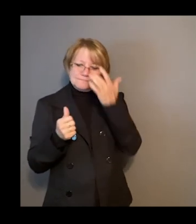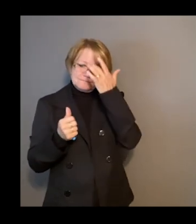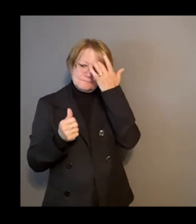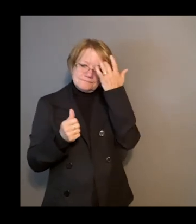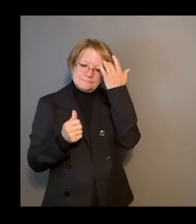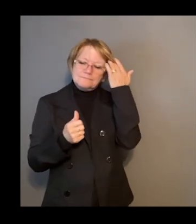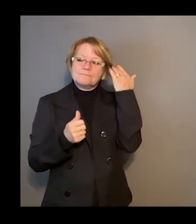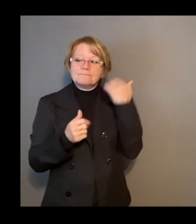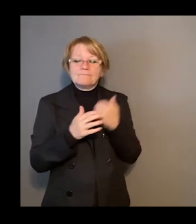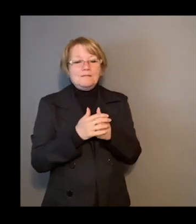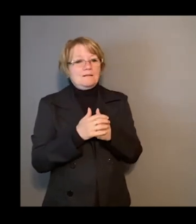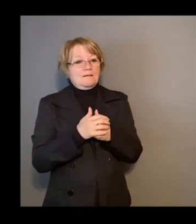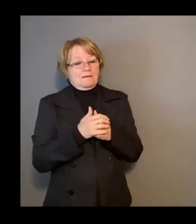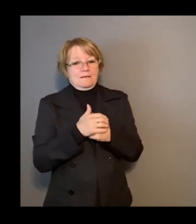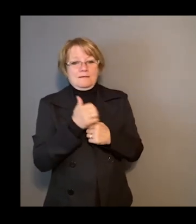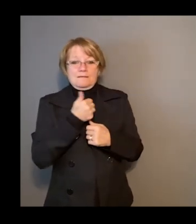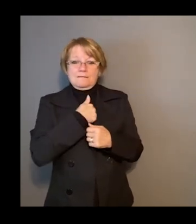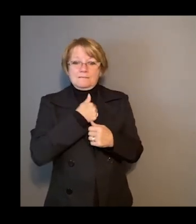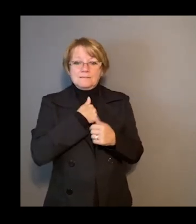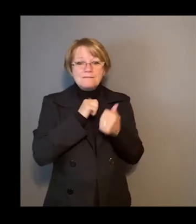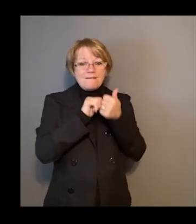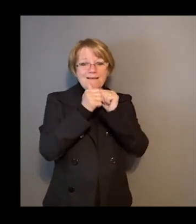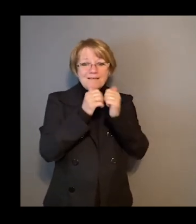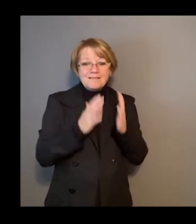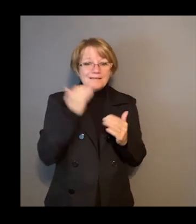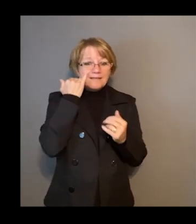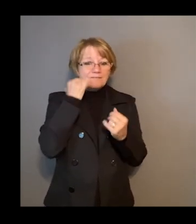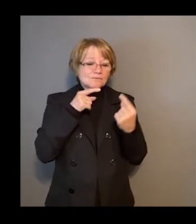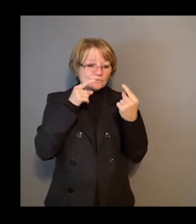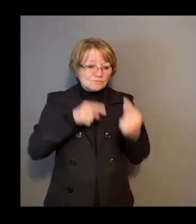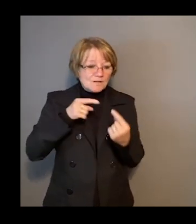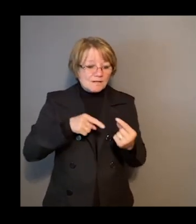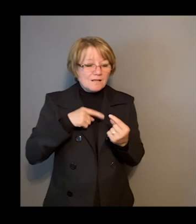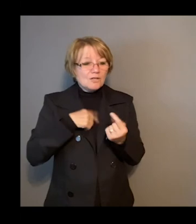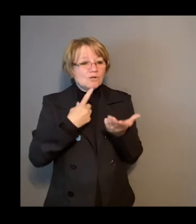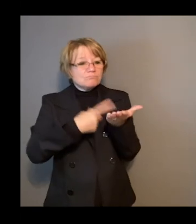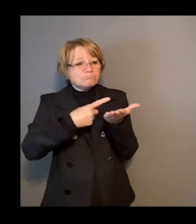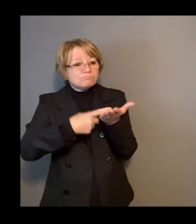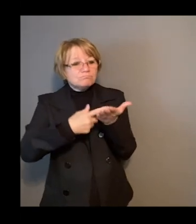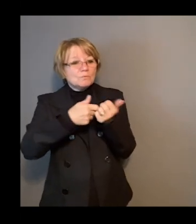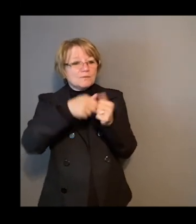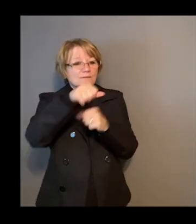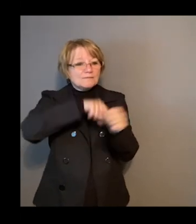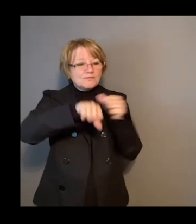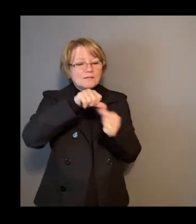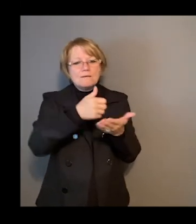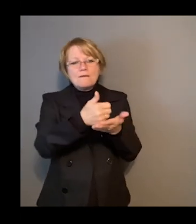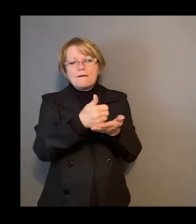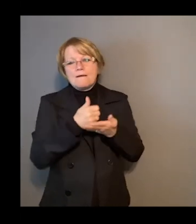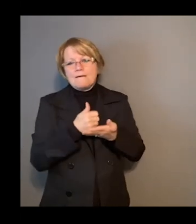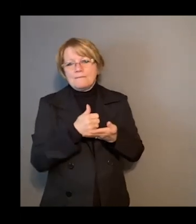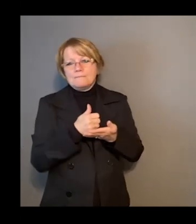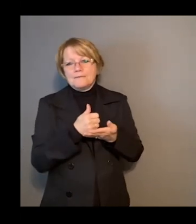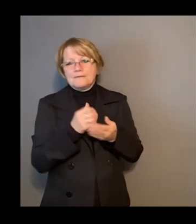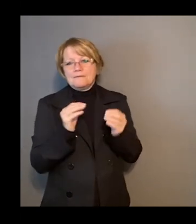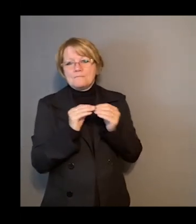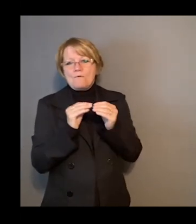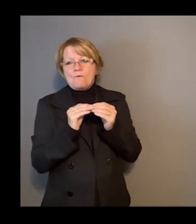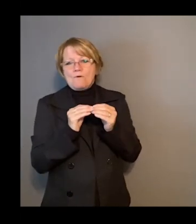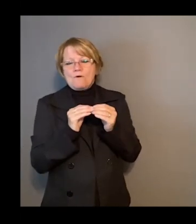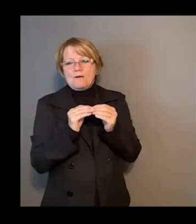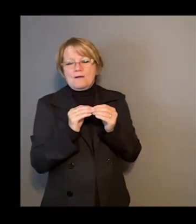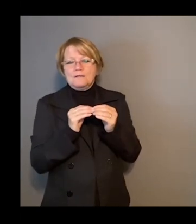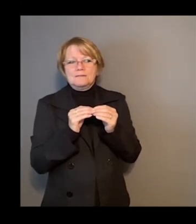struggling, we could have conversations, right? And we could learn from each other. So that helped me, you know, over time get rid of the fear to where it's like I could